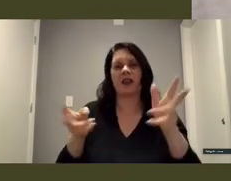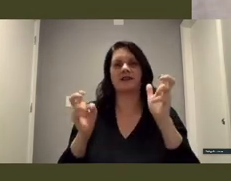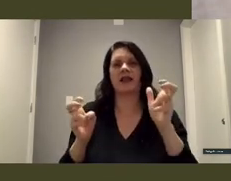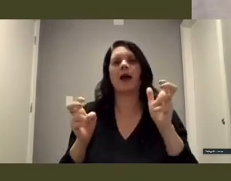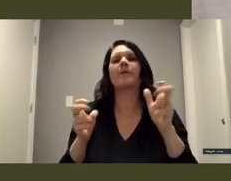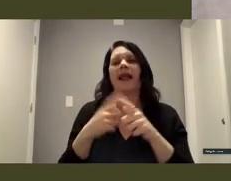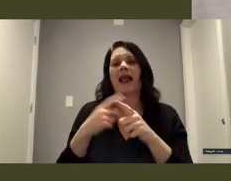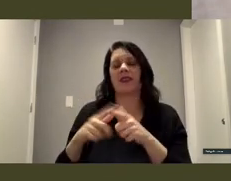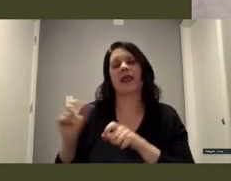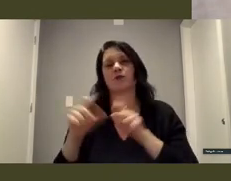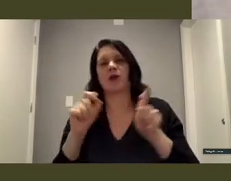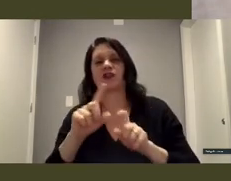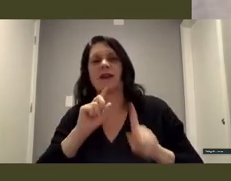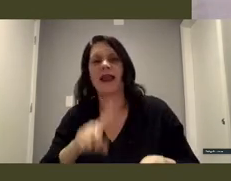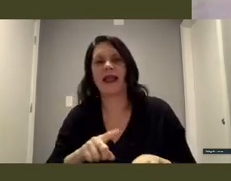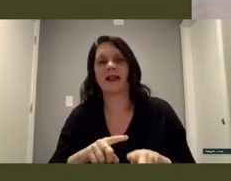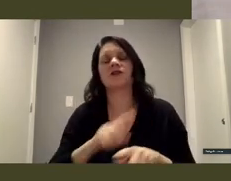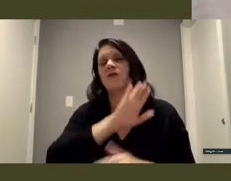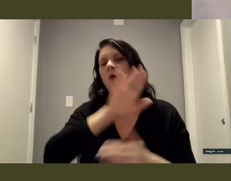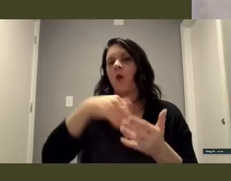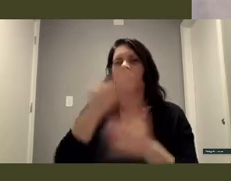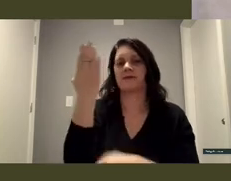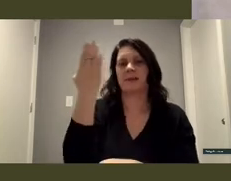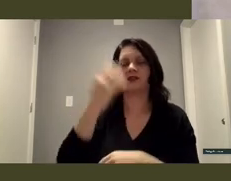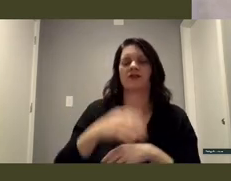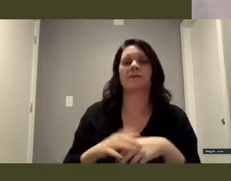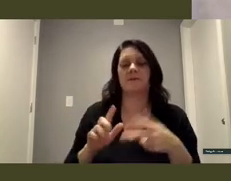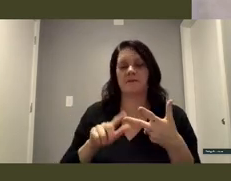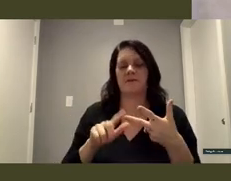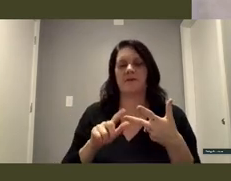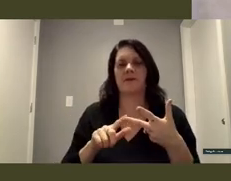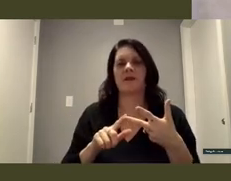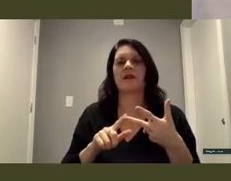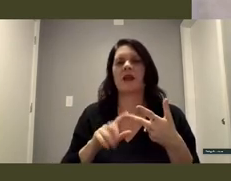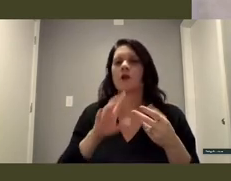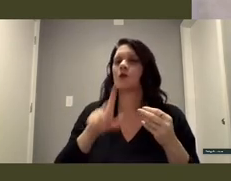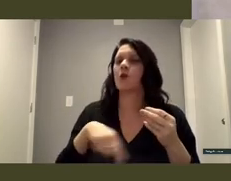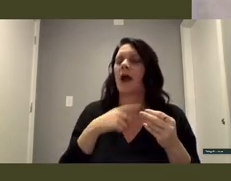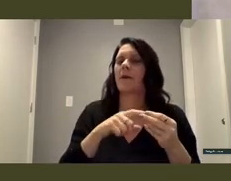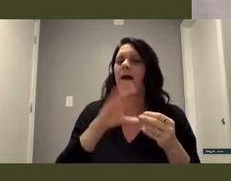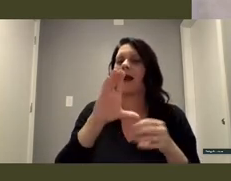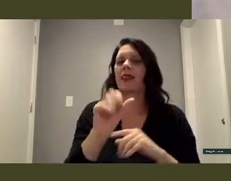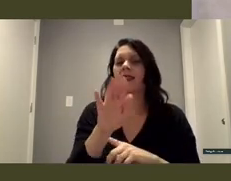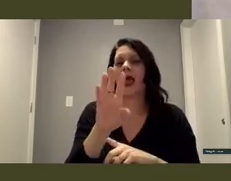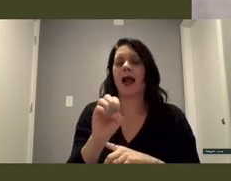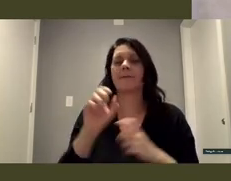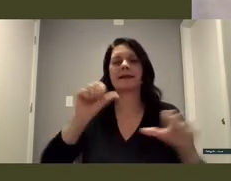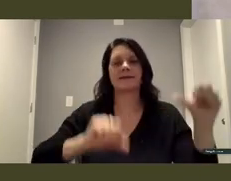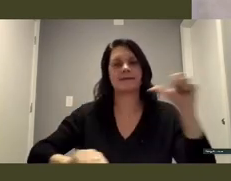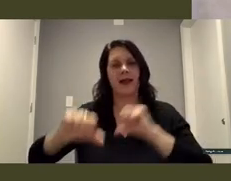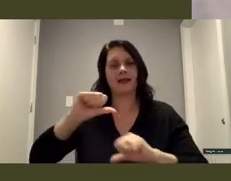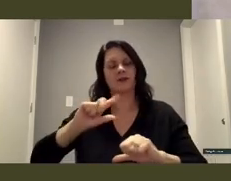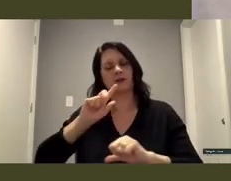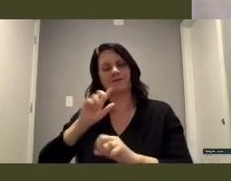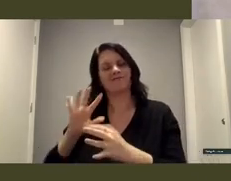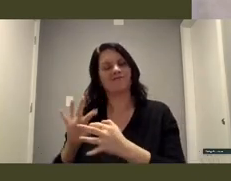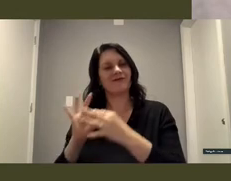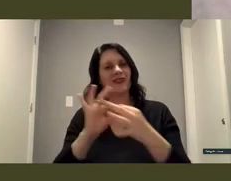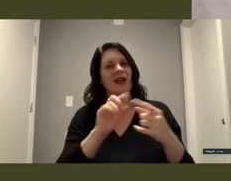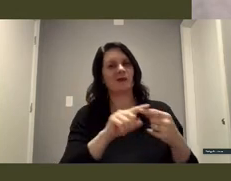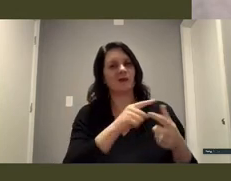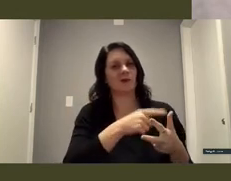question round with all our speakers. And this time we're going to be talking about climate science, which actually ties in with an awful lot of what we've already